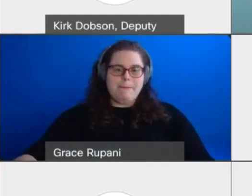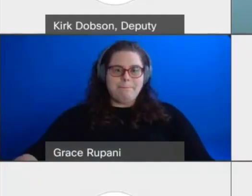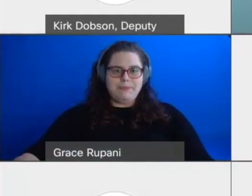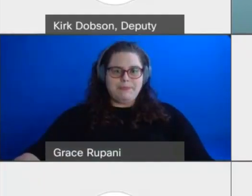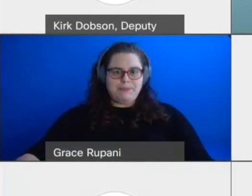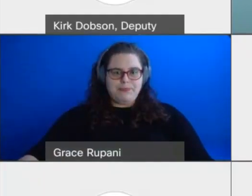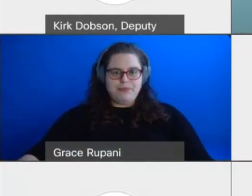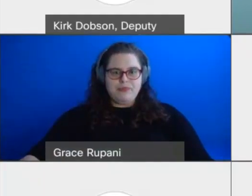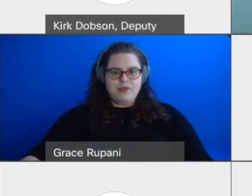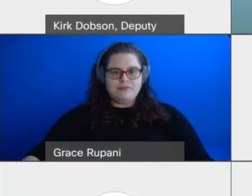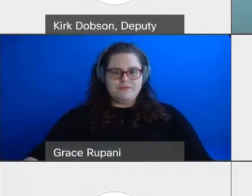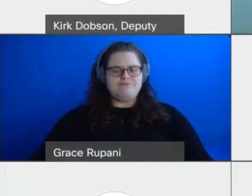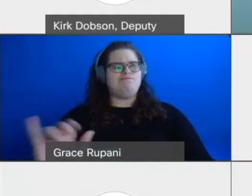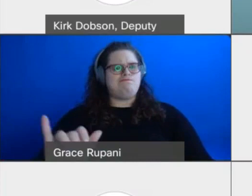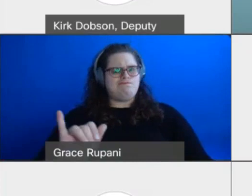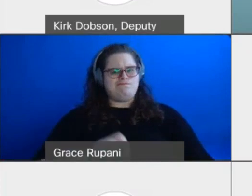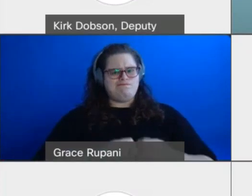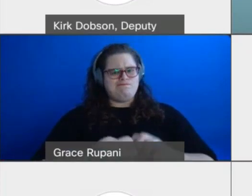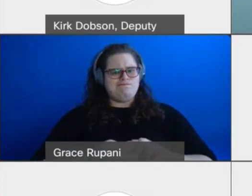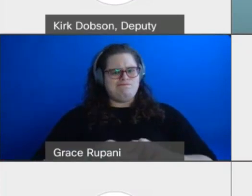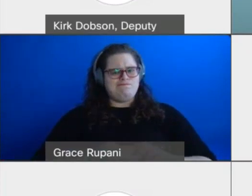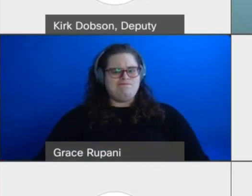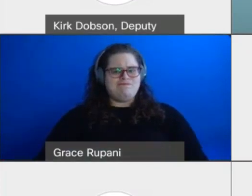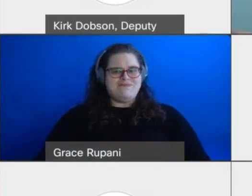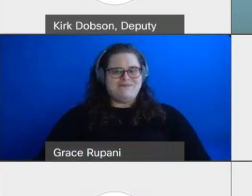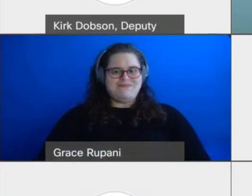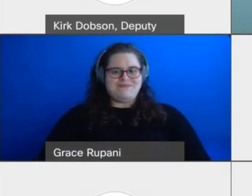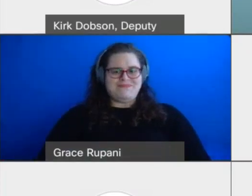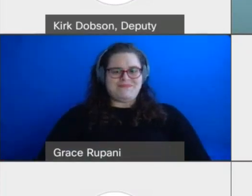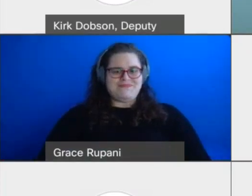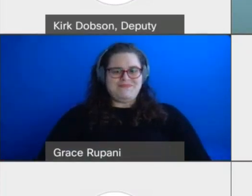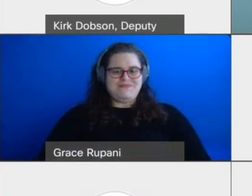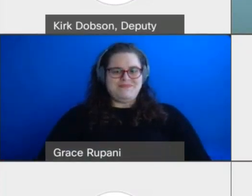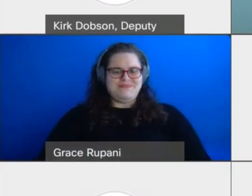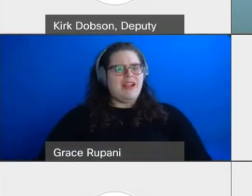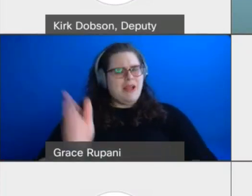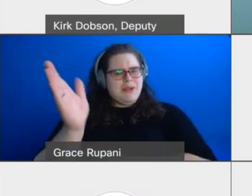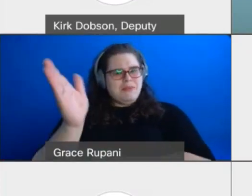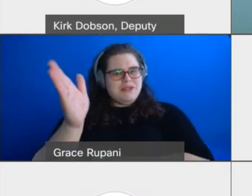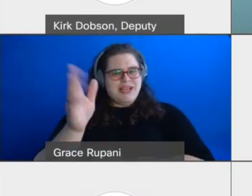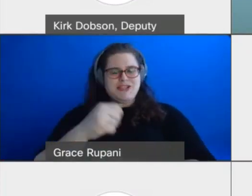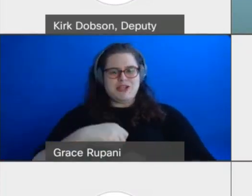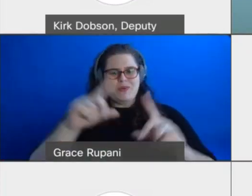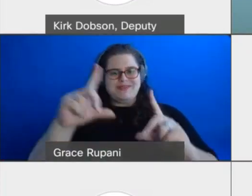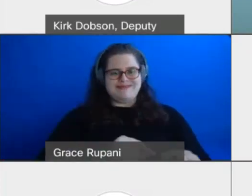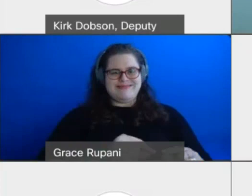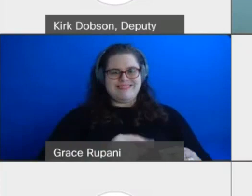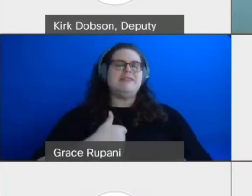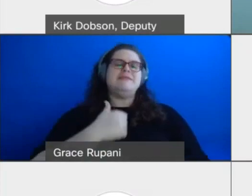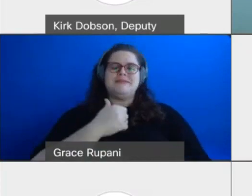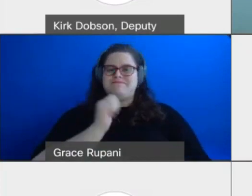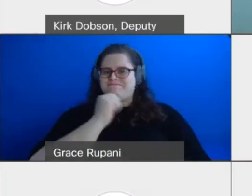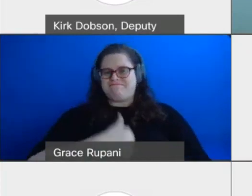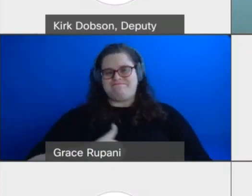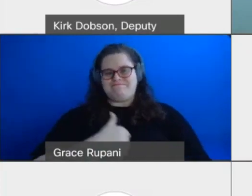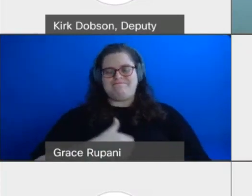That's the problem. I couldn't see the presentation. Apparently, I was still sharing my blank